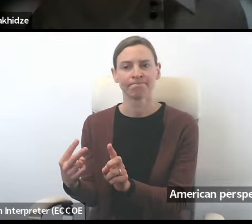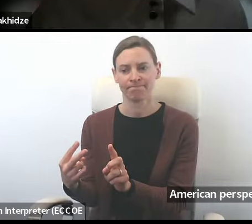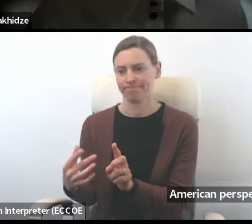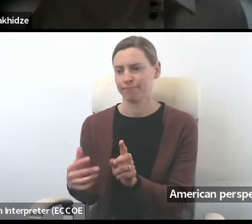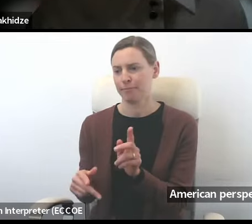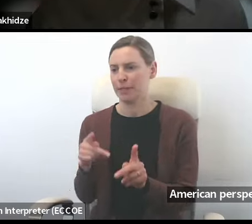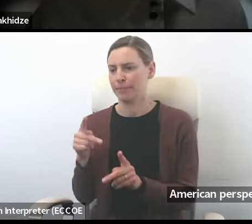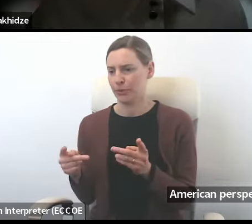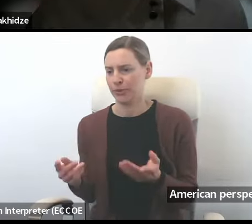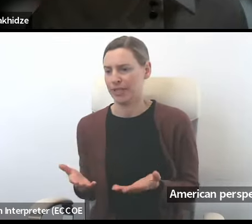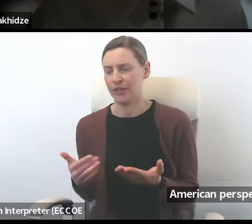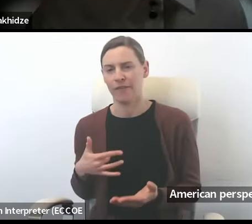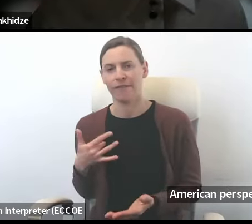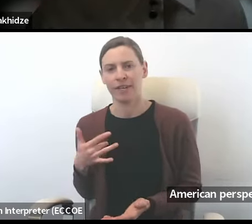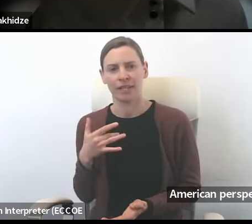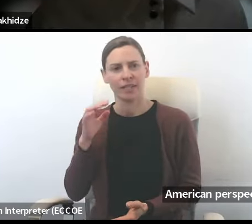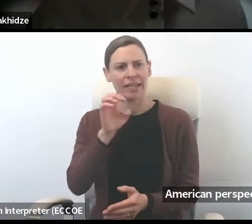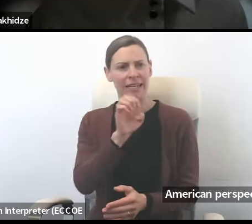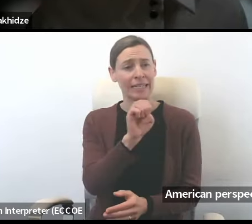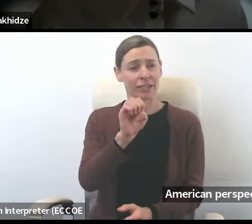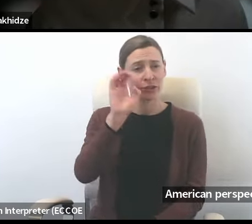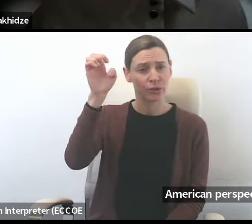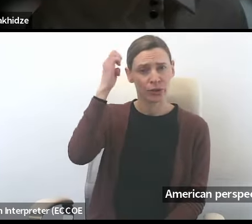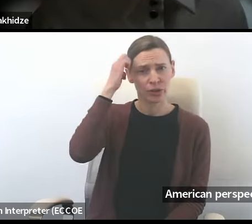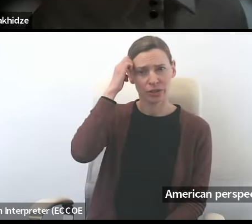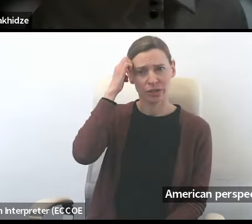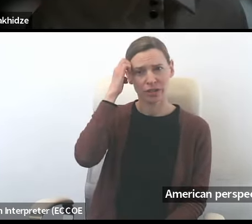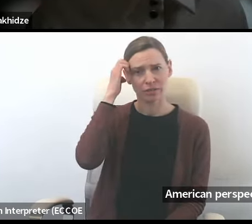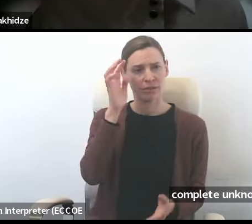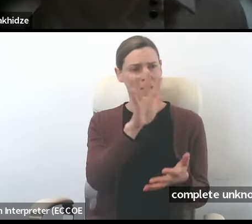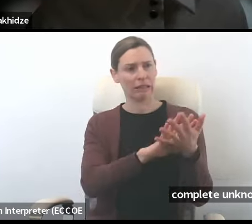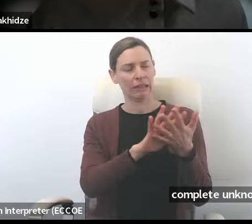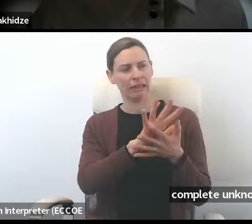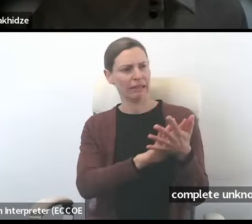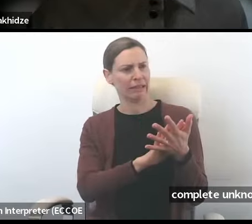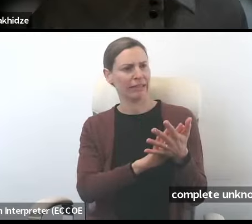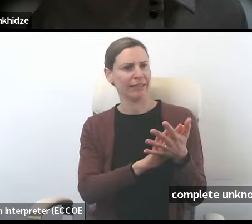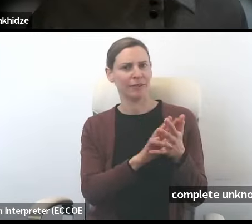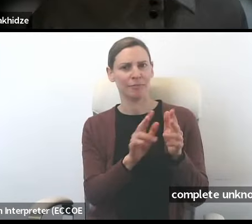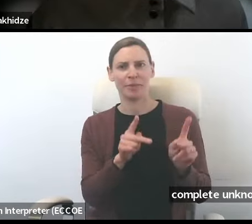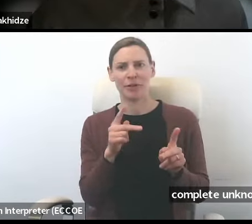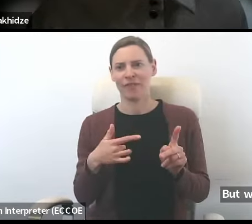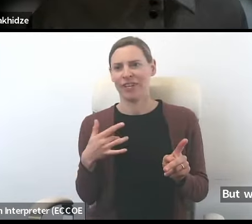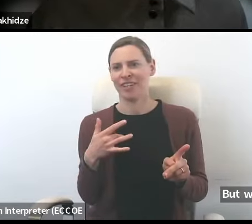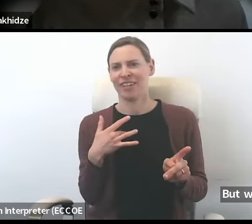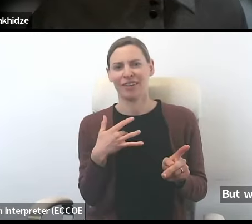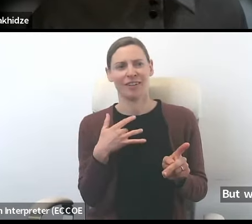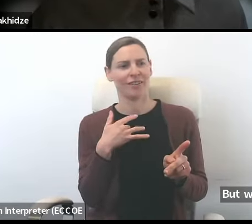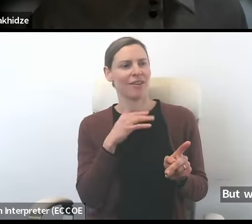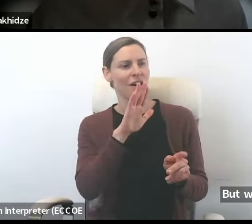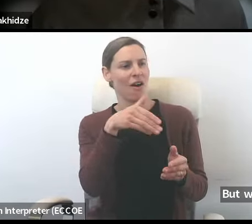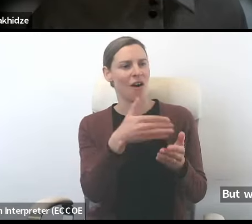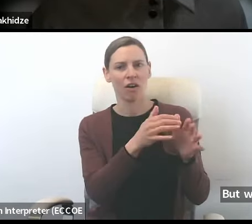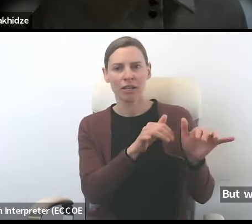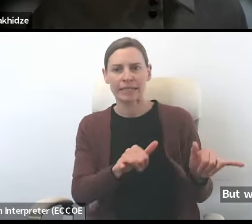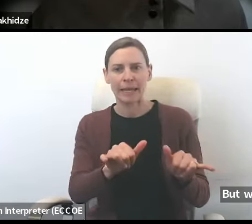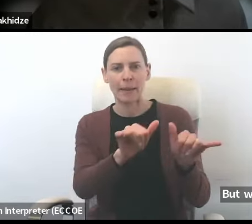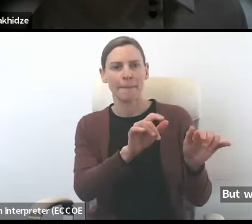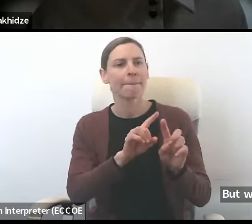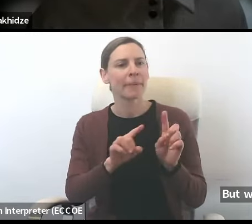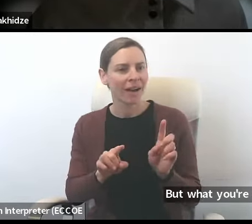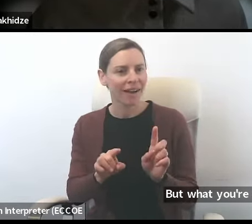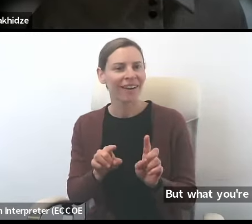complete unknown and it's seen like one monolith. But what you're speaking here about is a very, very, very